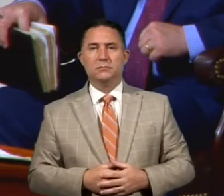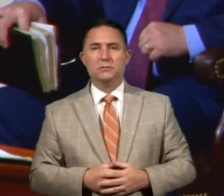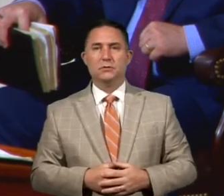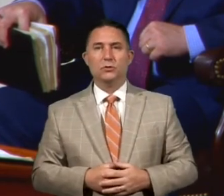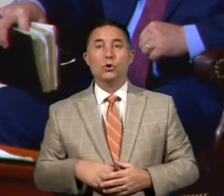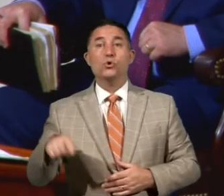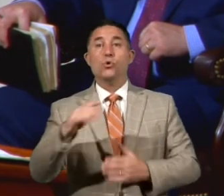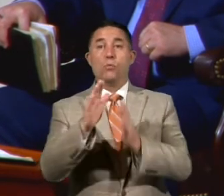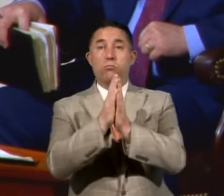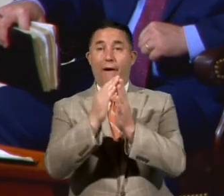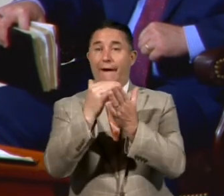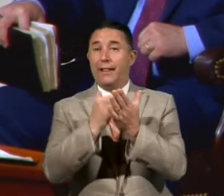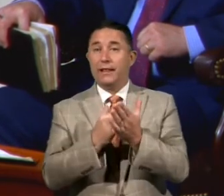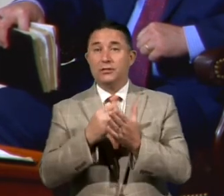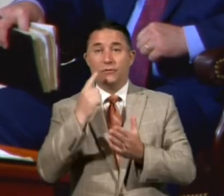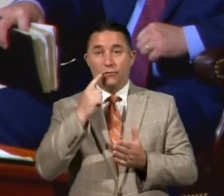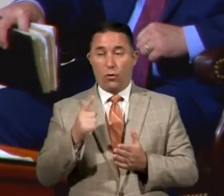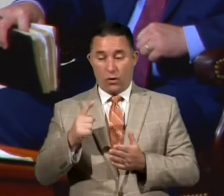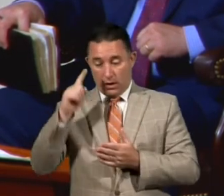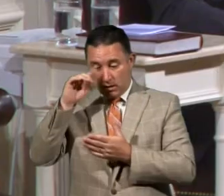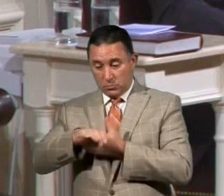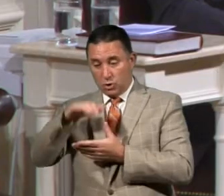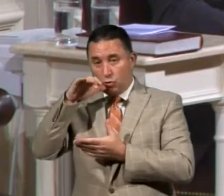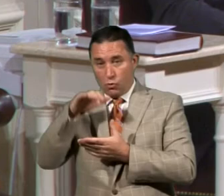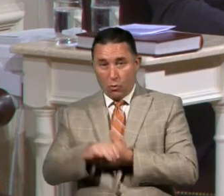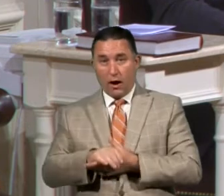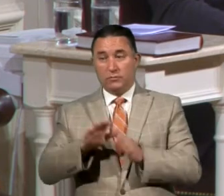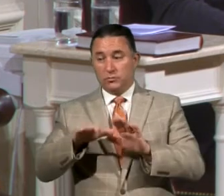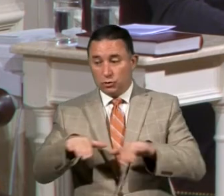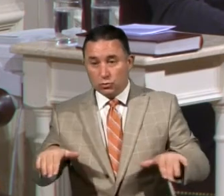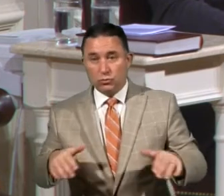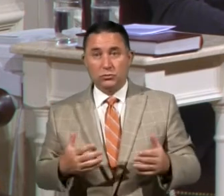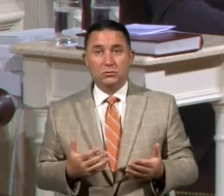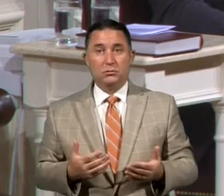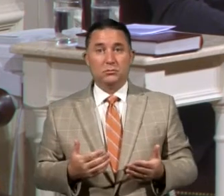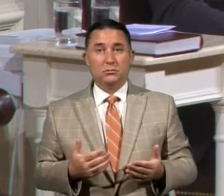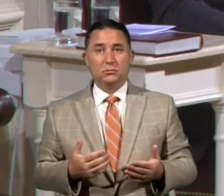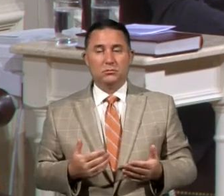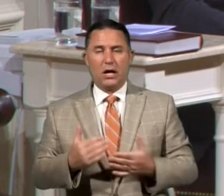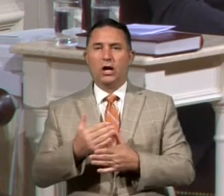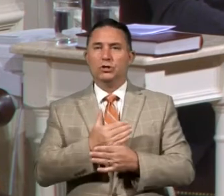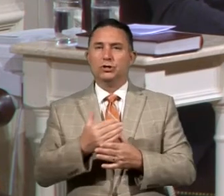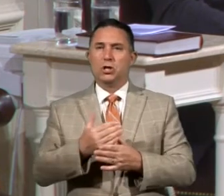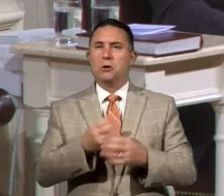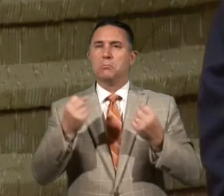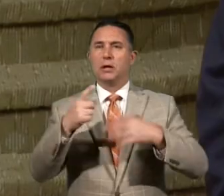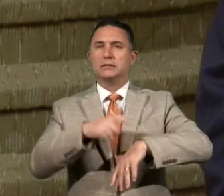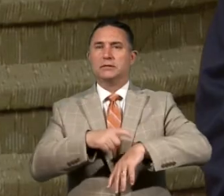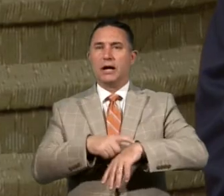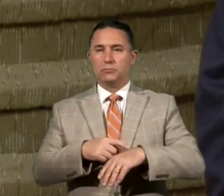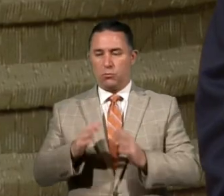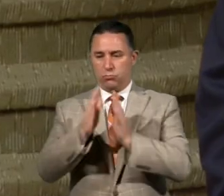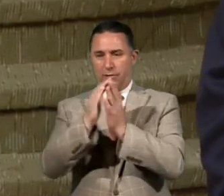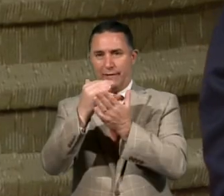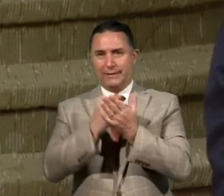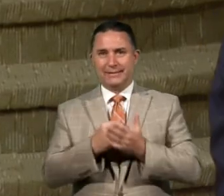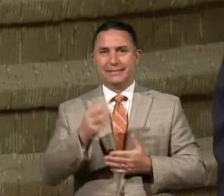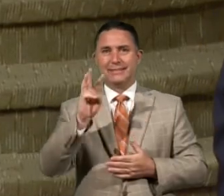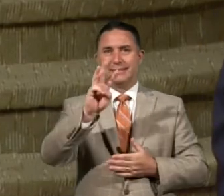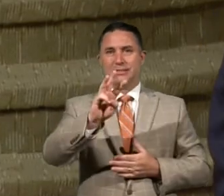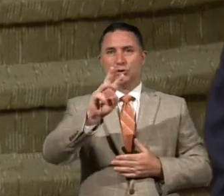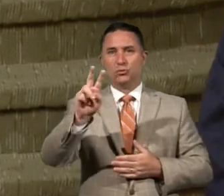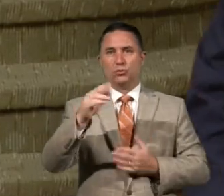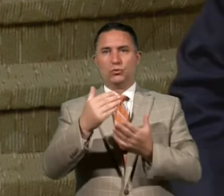What's on your prayer list for your mate, for your kids? I've shared this many times. I have a prayer list of